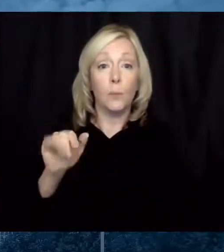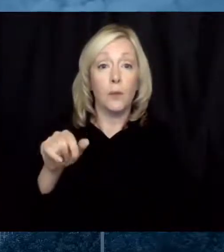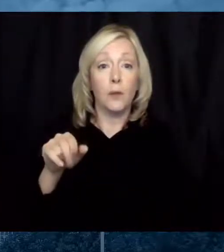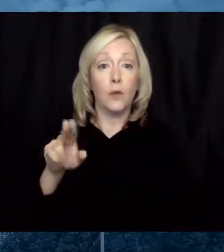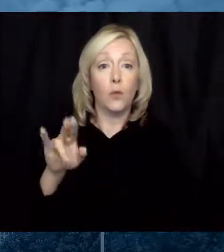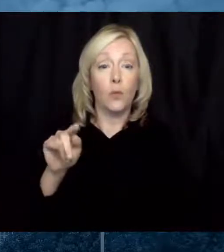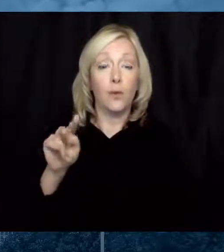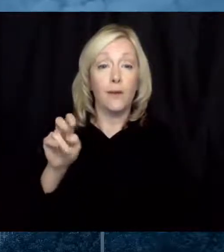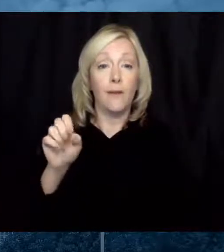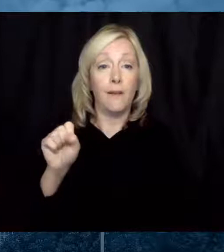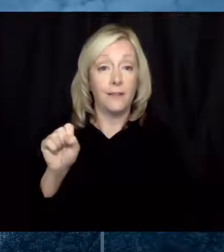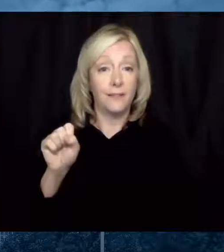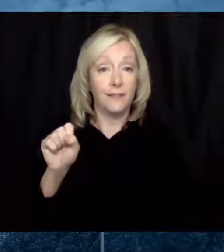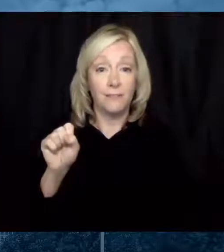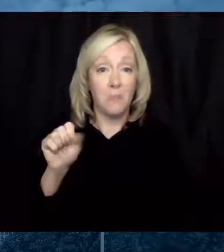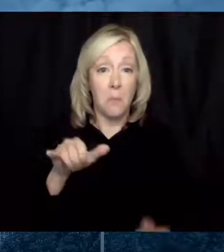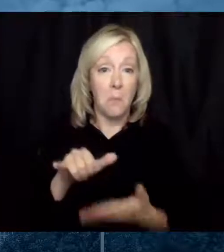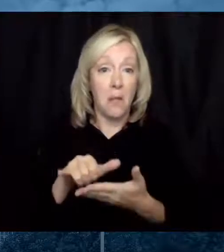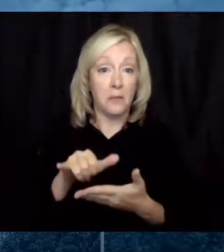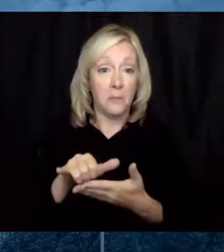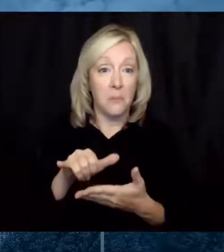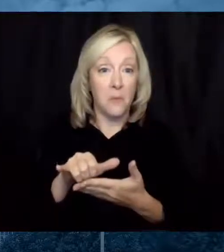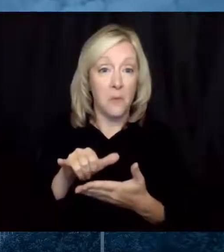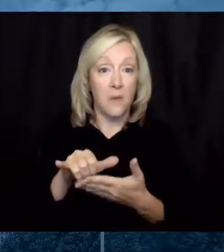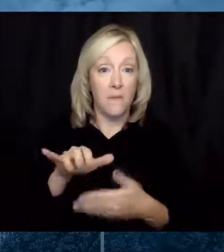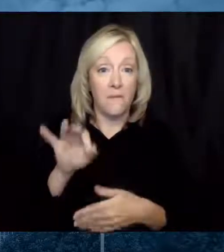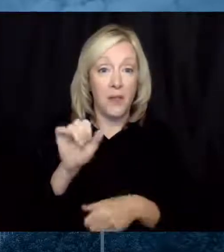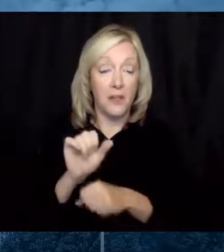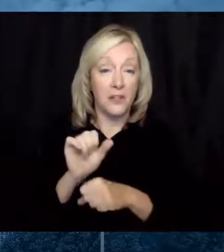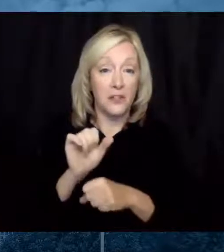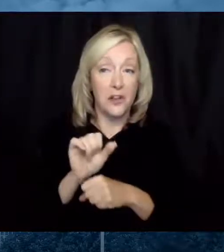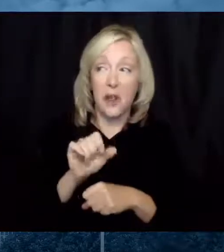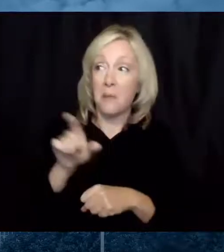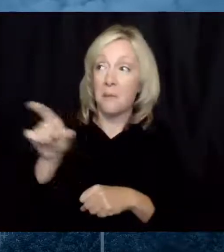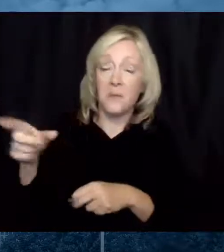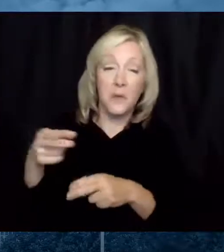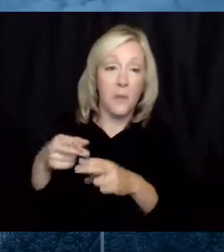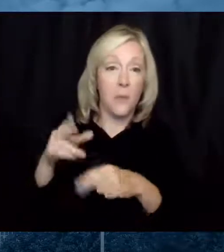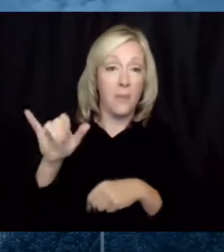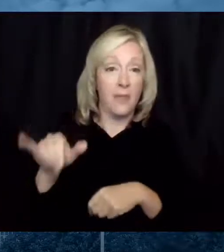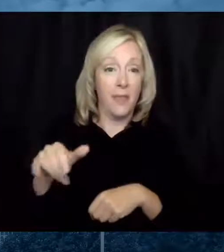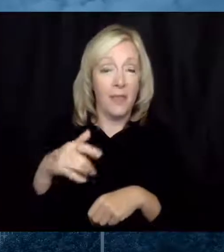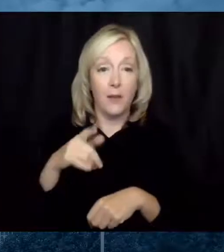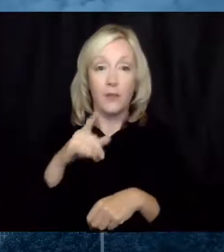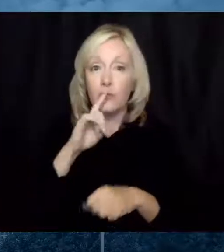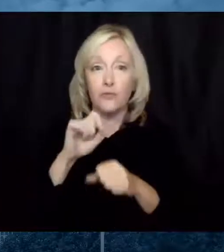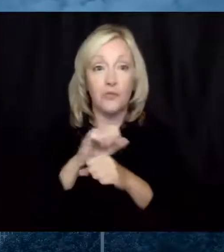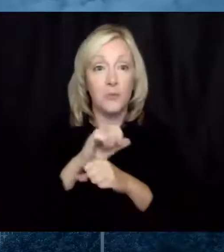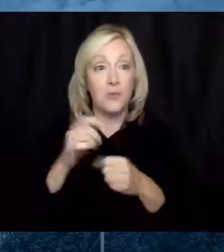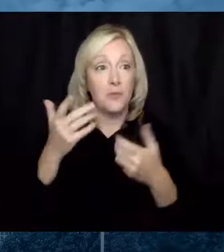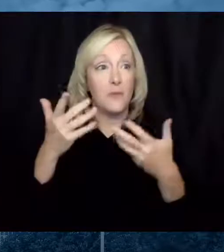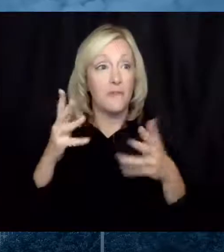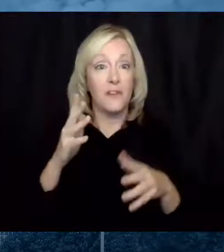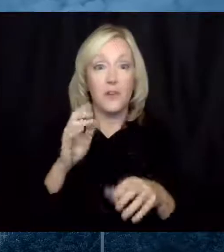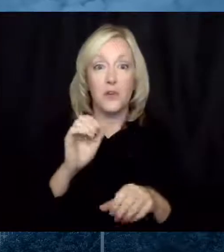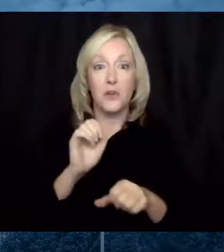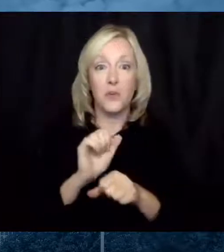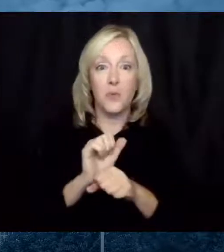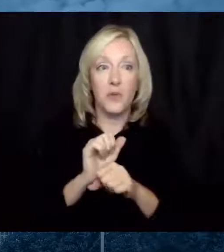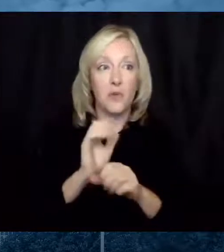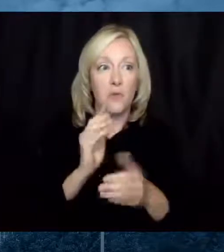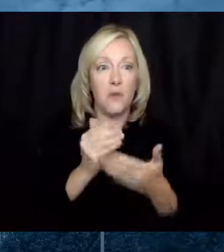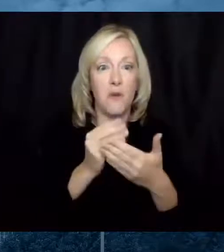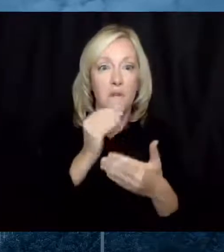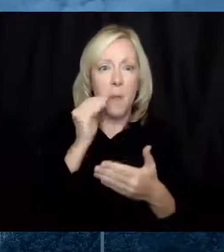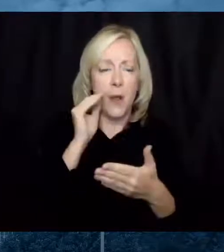first thing that I go home and do is find out how many different definitions there are to that word, so I know which one